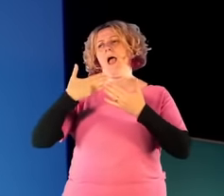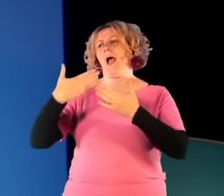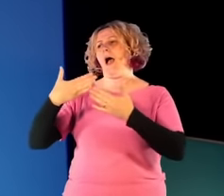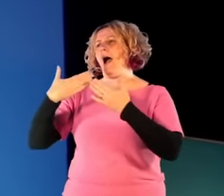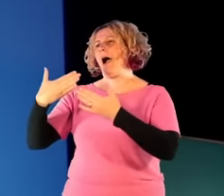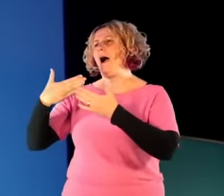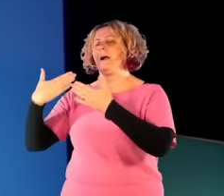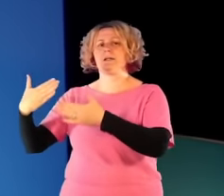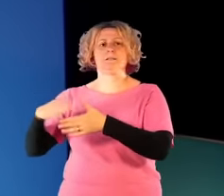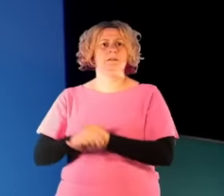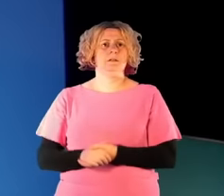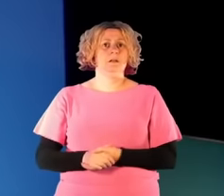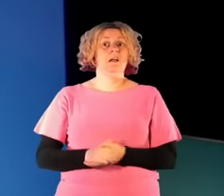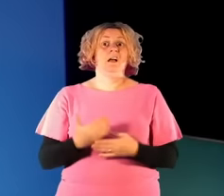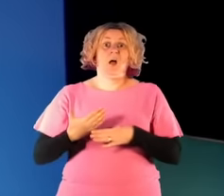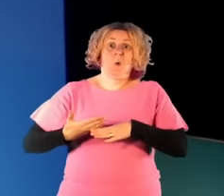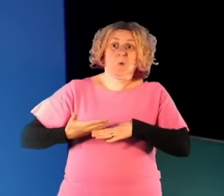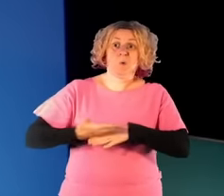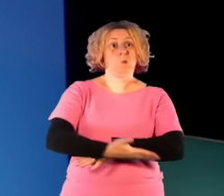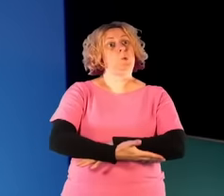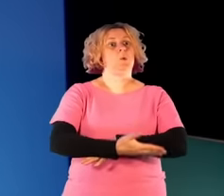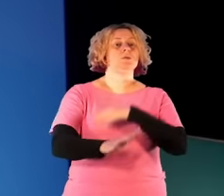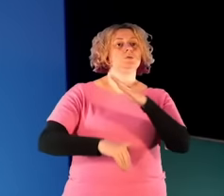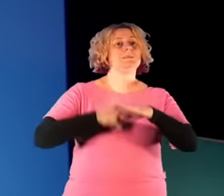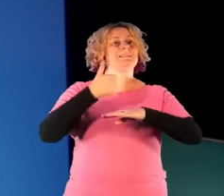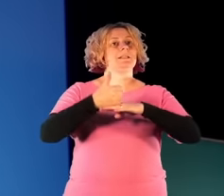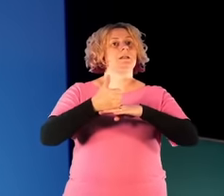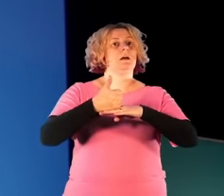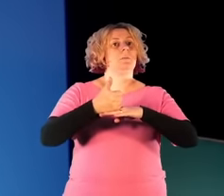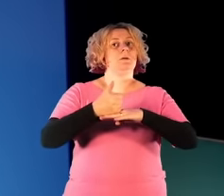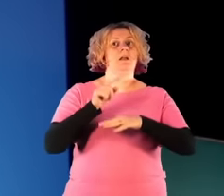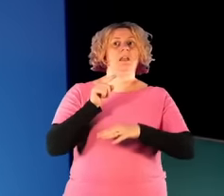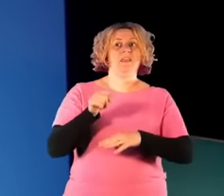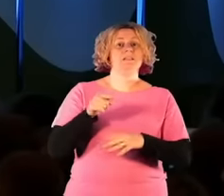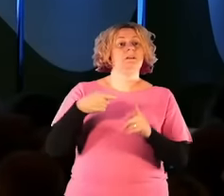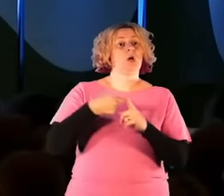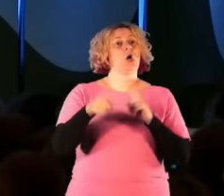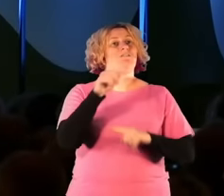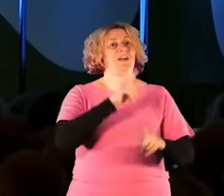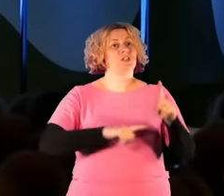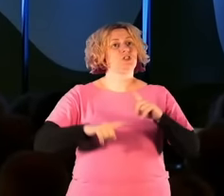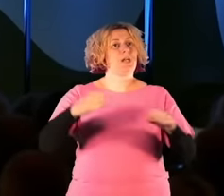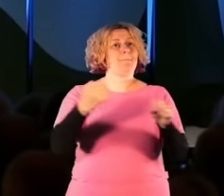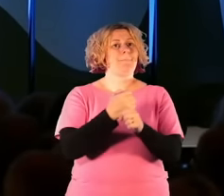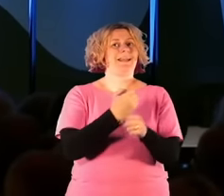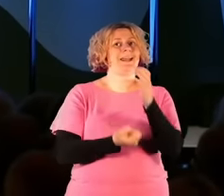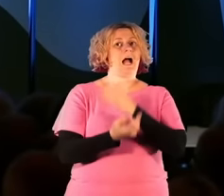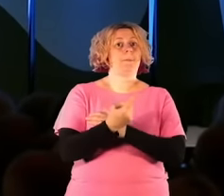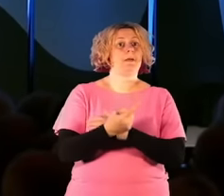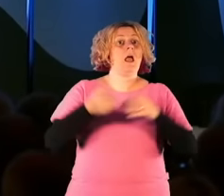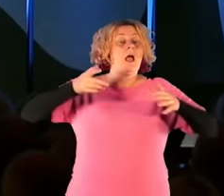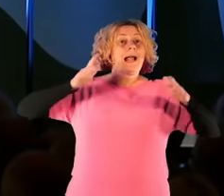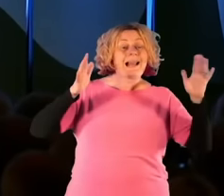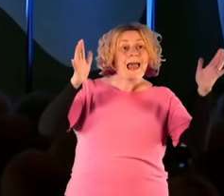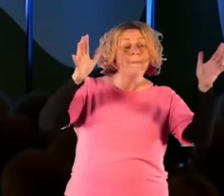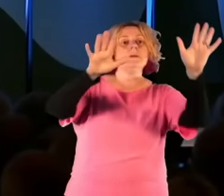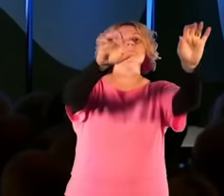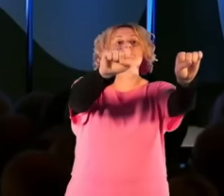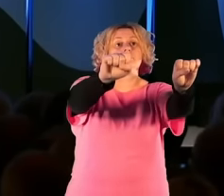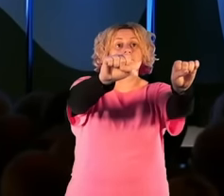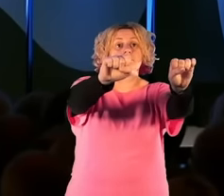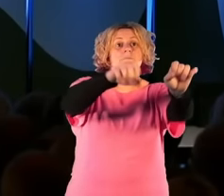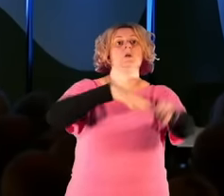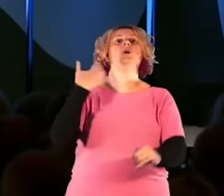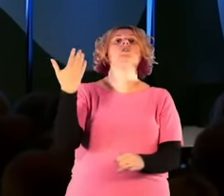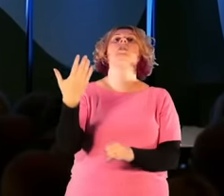It's an extraordinary effort that goes into making this convention happen, as you can tell. I wonder if you could wait till the very end and the signal